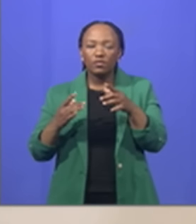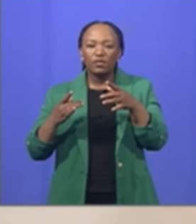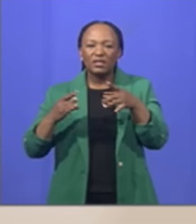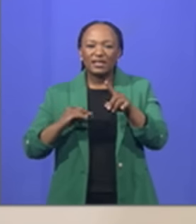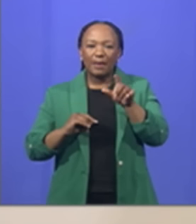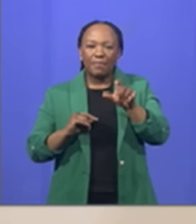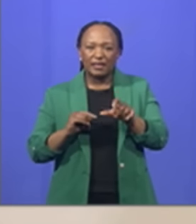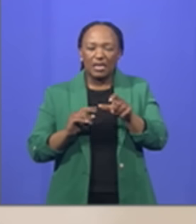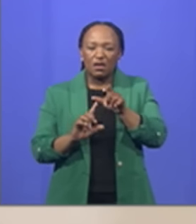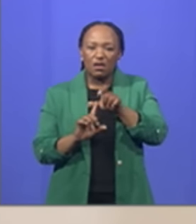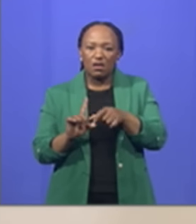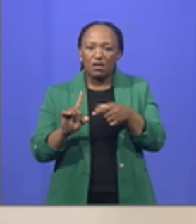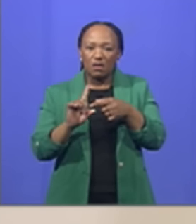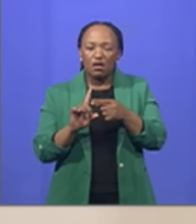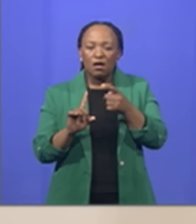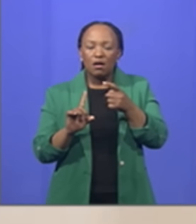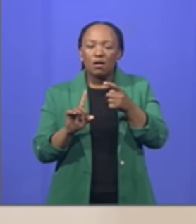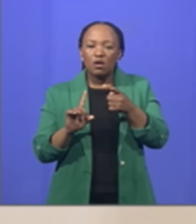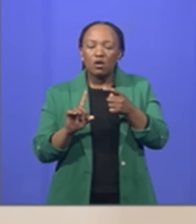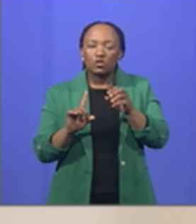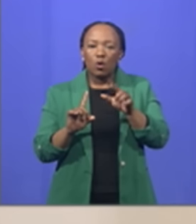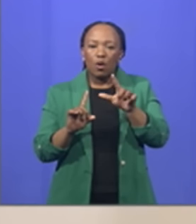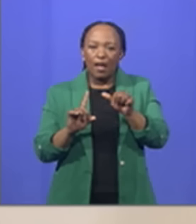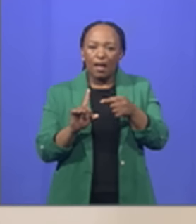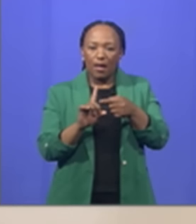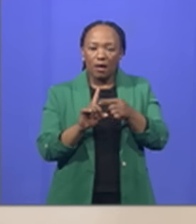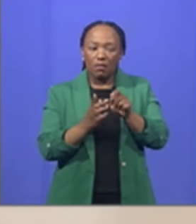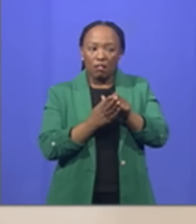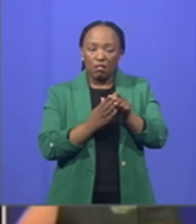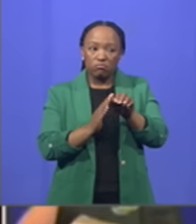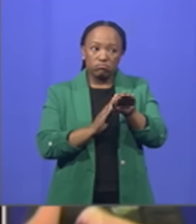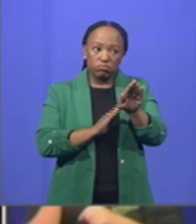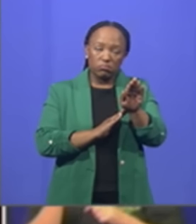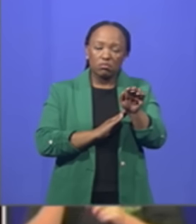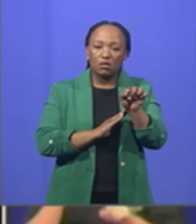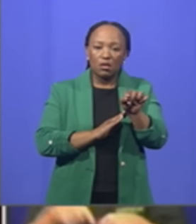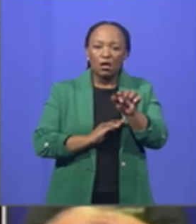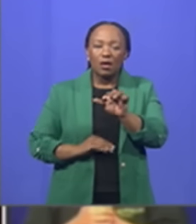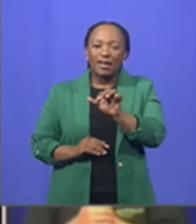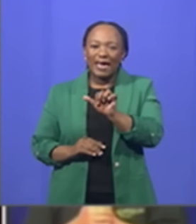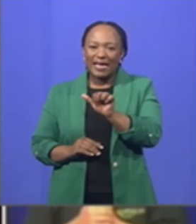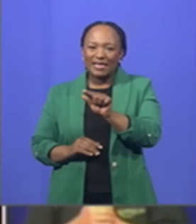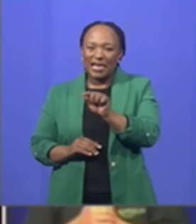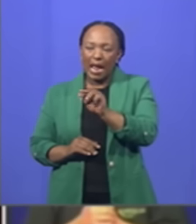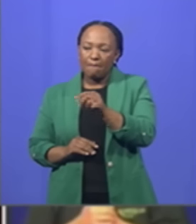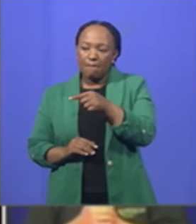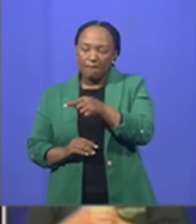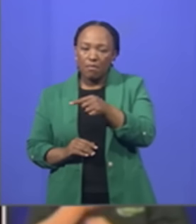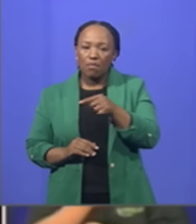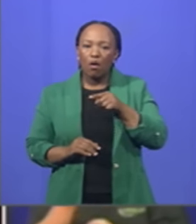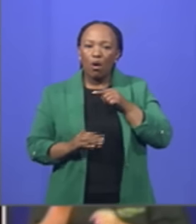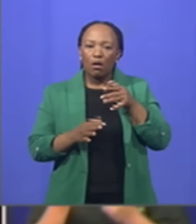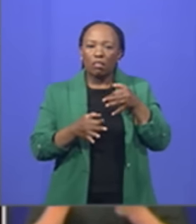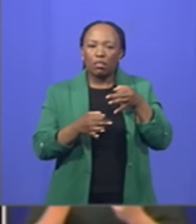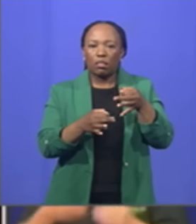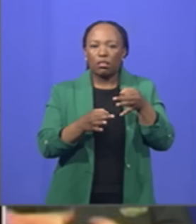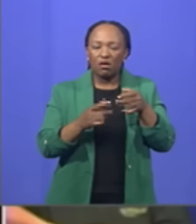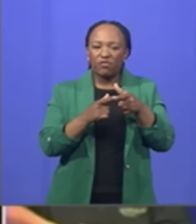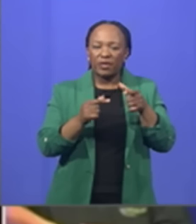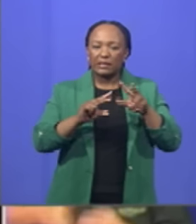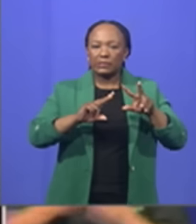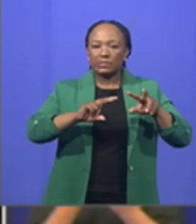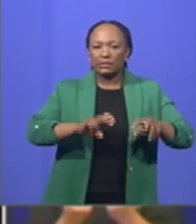Nqola o re o ngwaletše mošireletši wa setšhaba le semetseng morago go amogela sello sa ATM mabapi le go diegišwa ga go feleletša